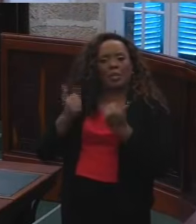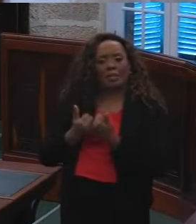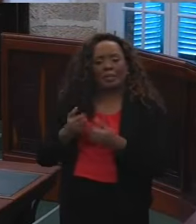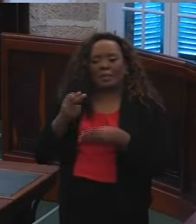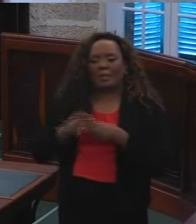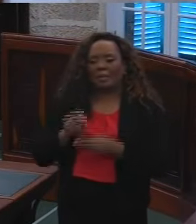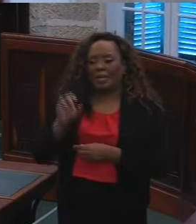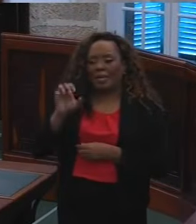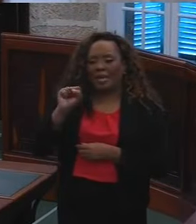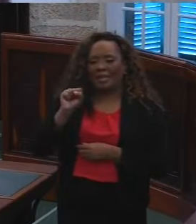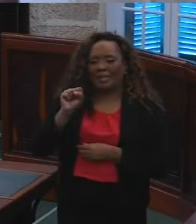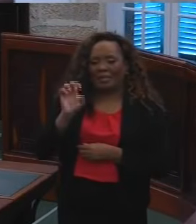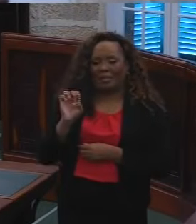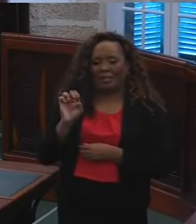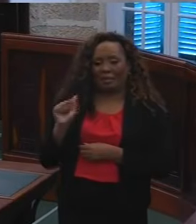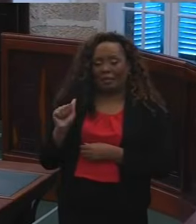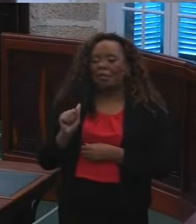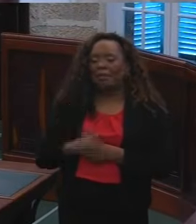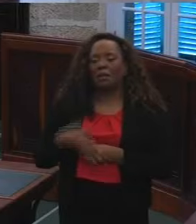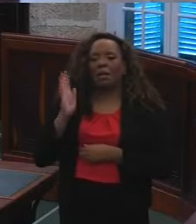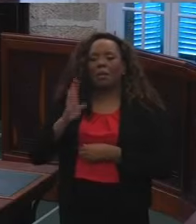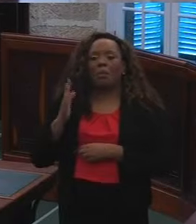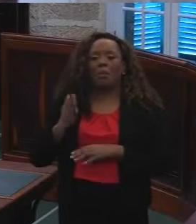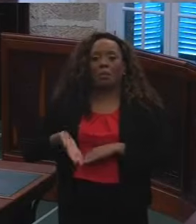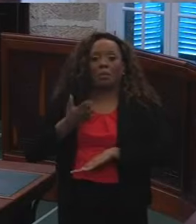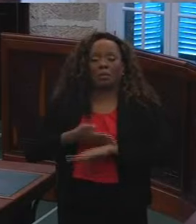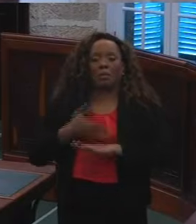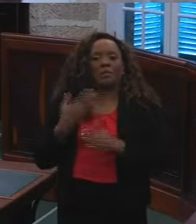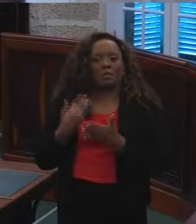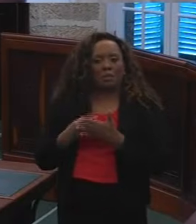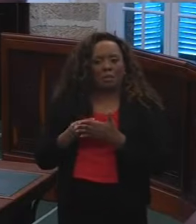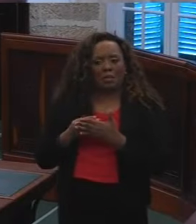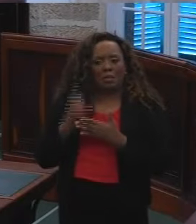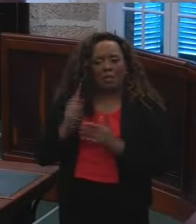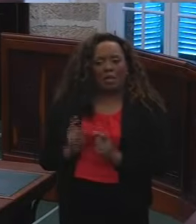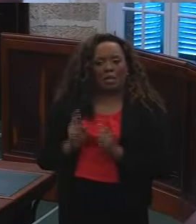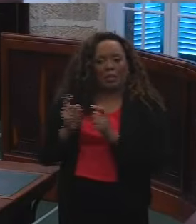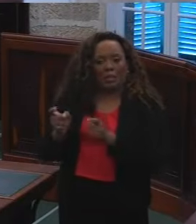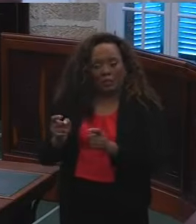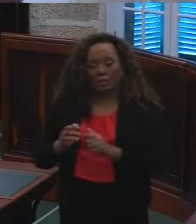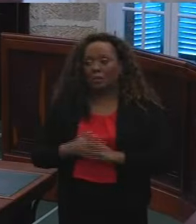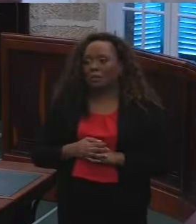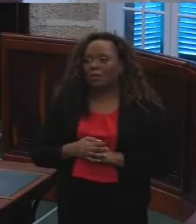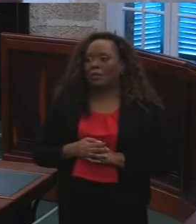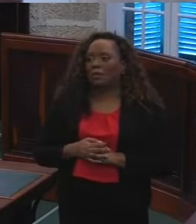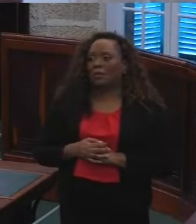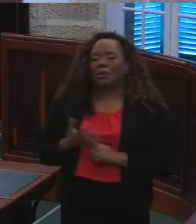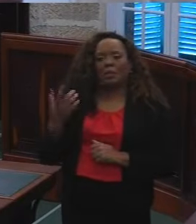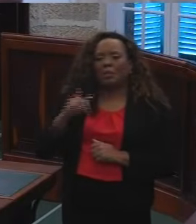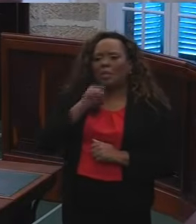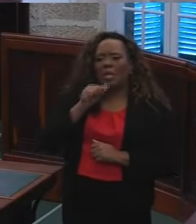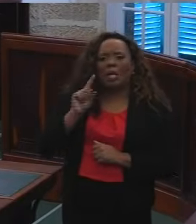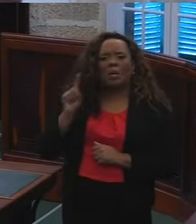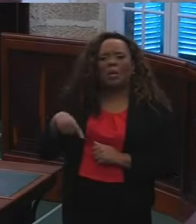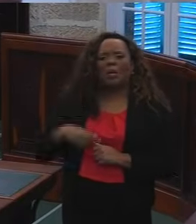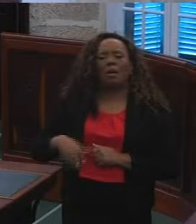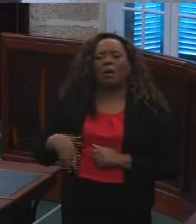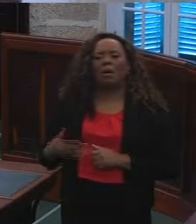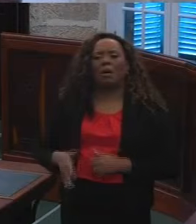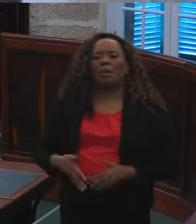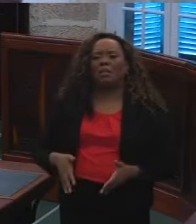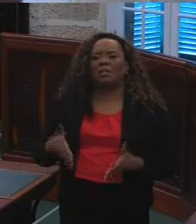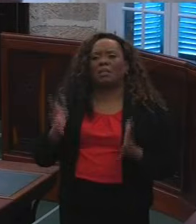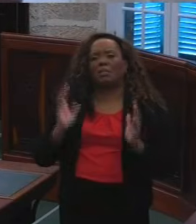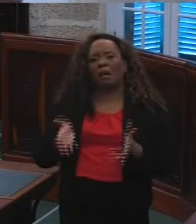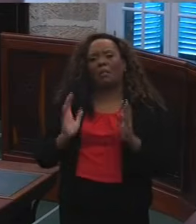our grants. We are not only thought the thought in this case, but we are now walking the walk and doing the do on behalf of